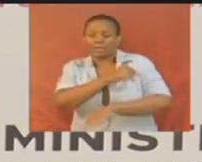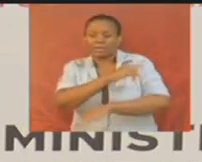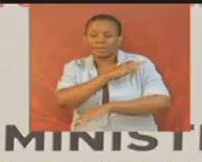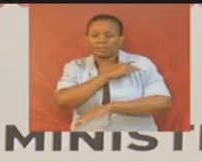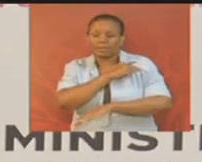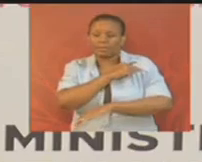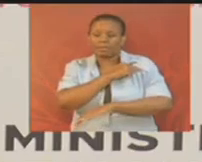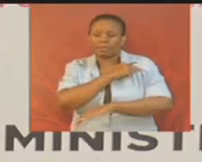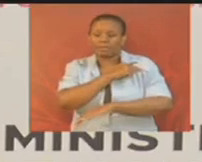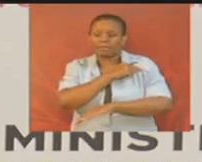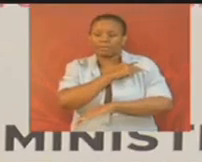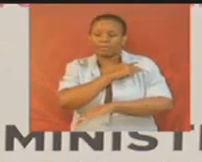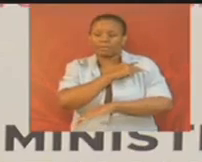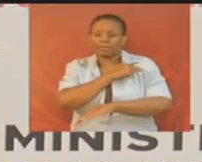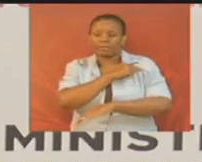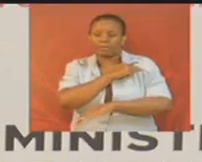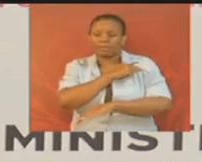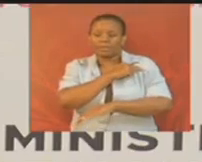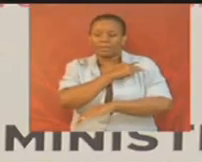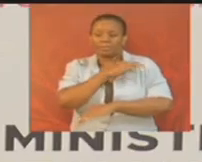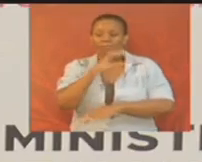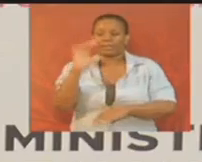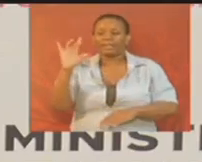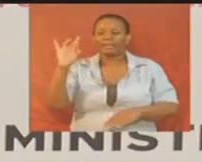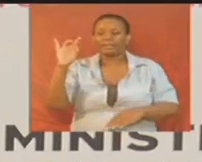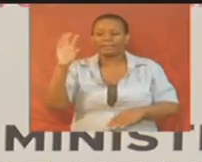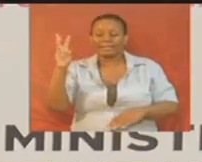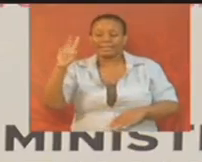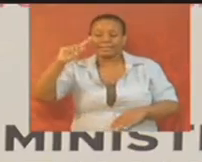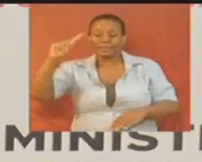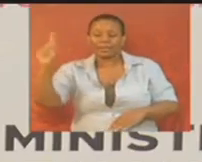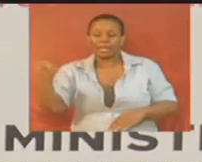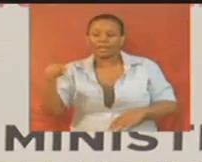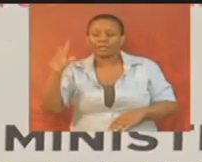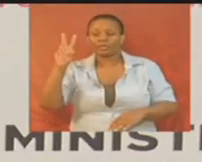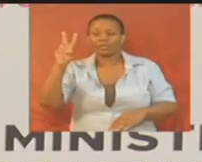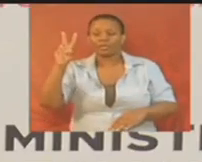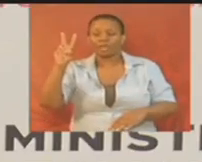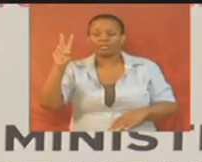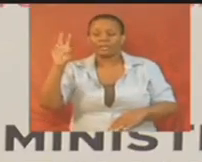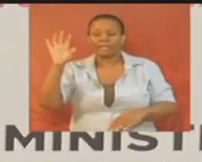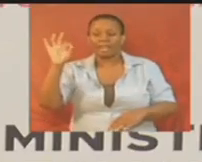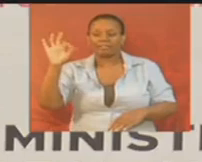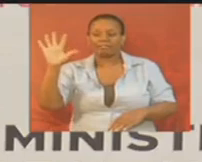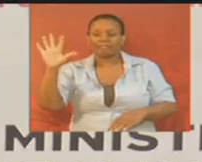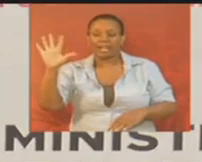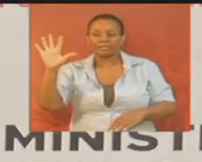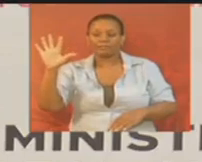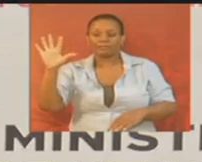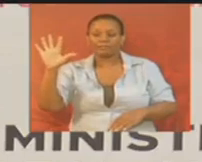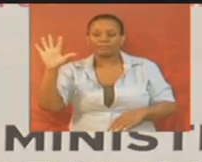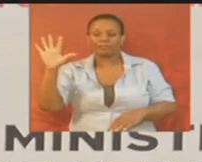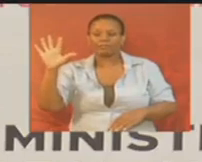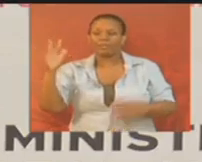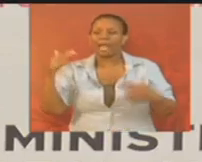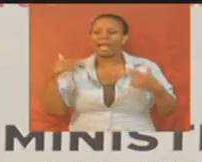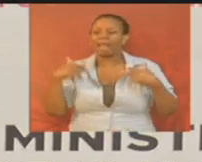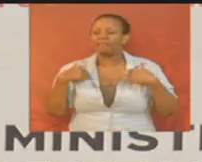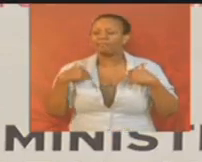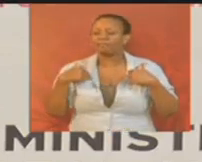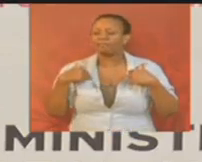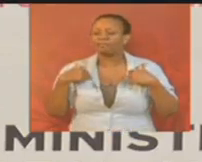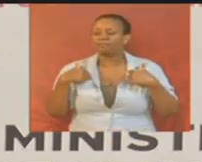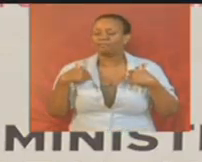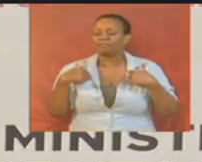86,295. Over the last 24 hours, we would have reported no positive cases. We have a total, leaving our total standing